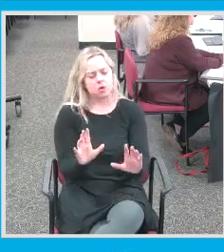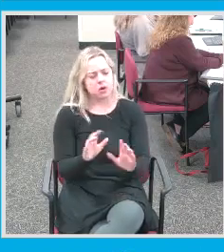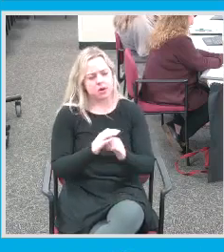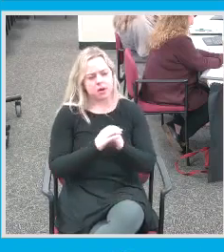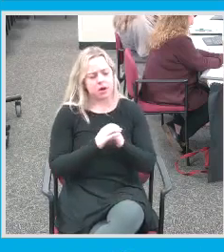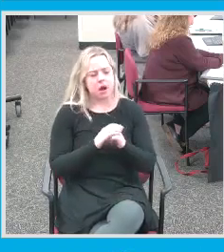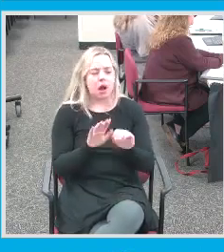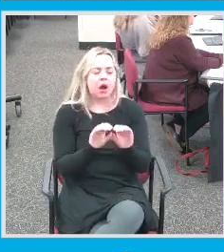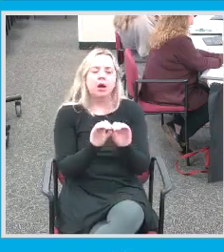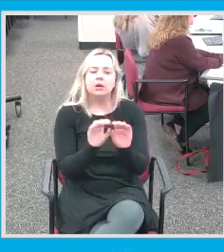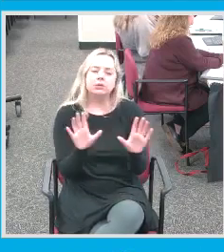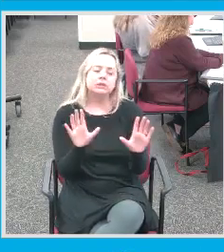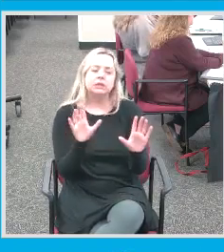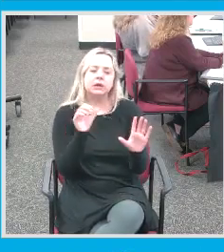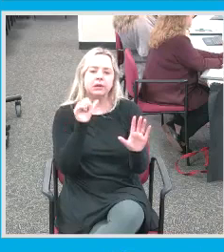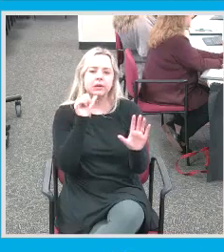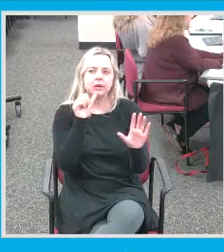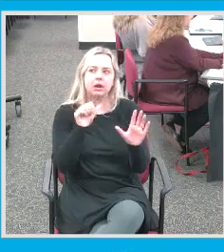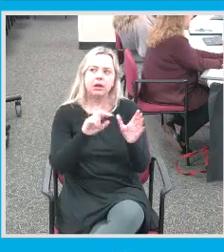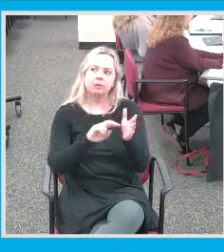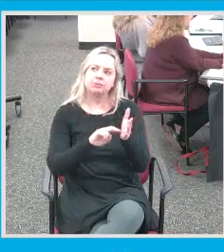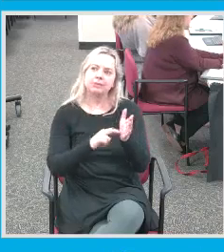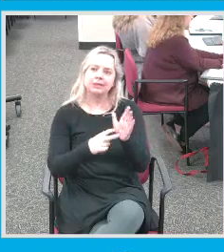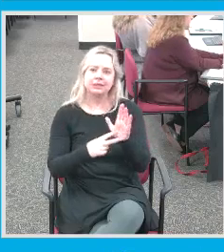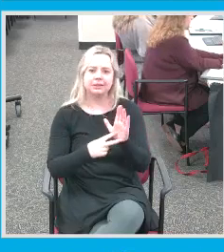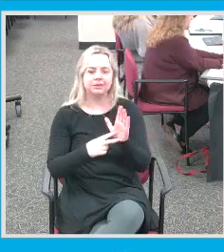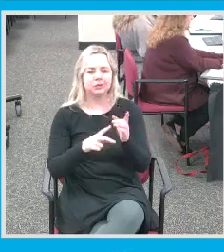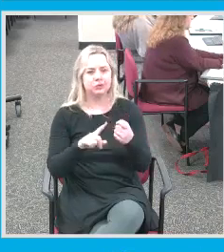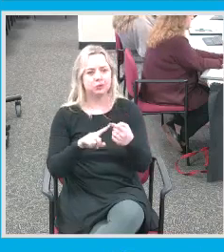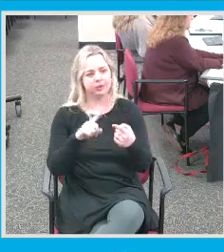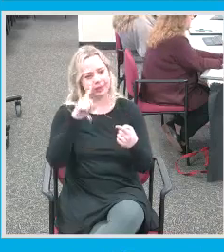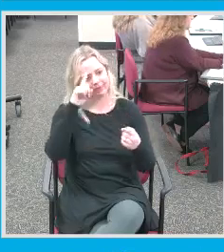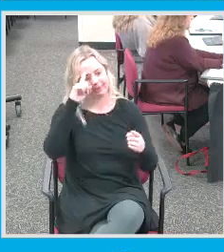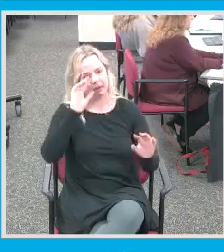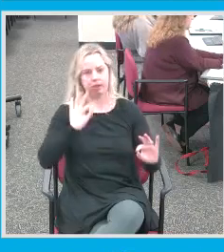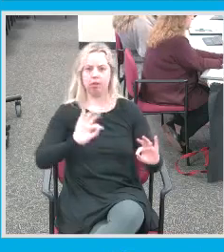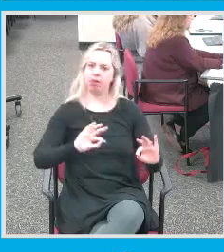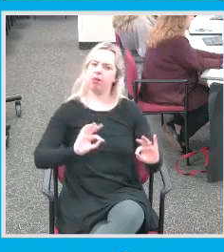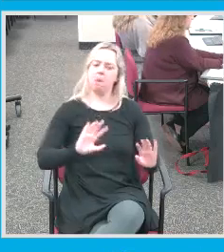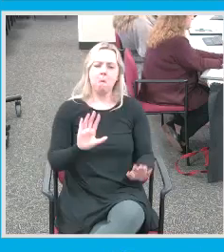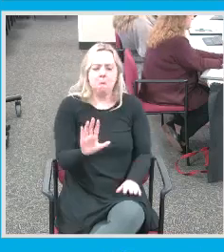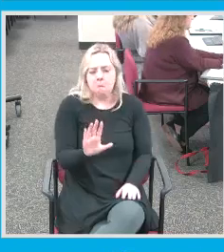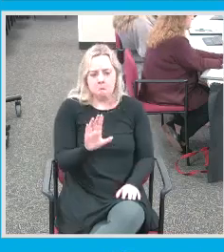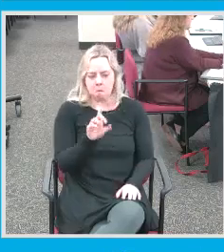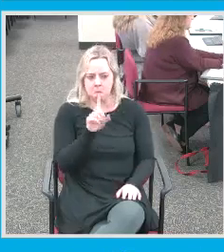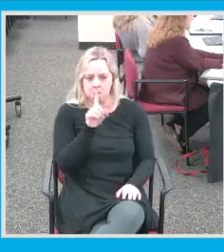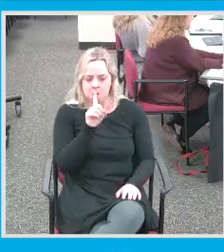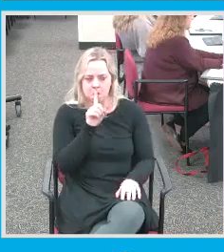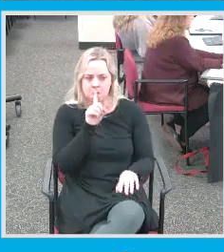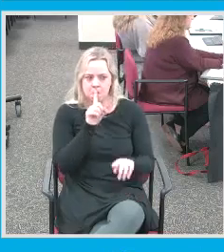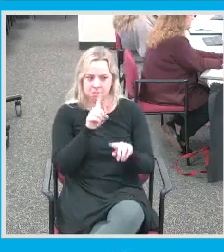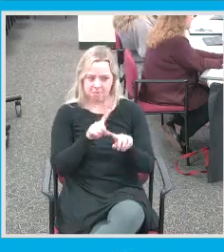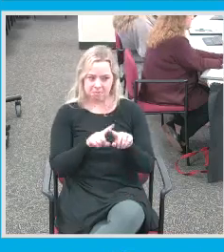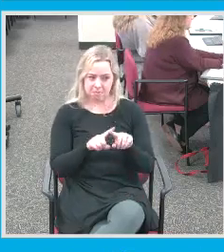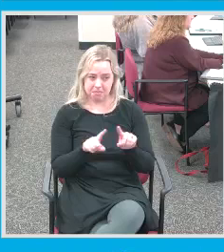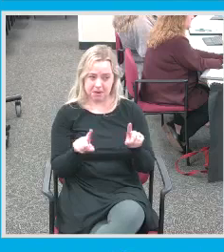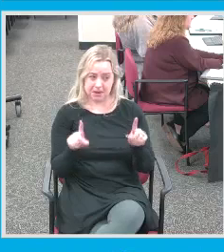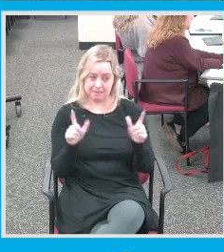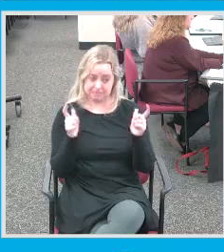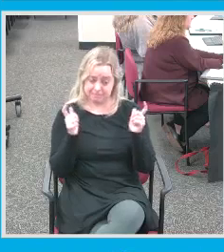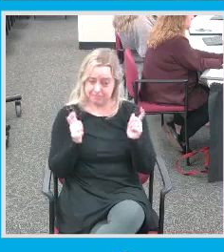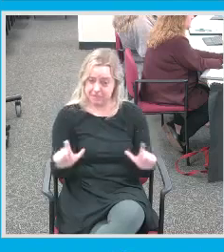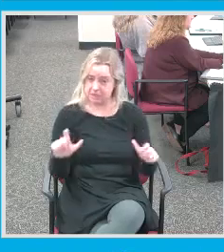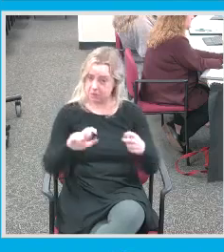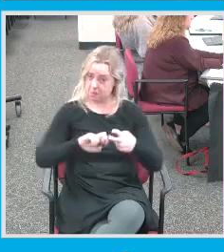be higher than the mean on suicides, but again, I don't think it's as bad